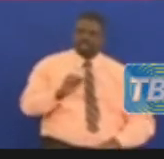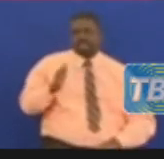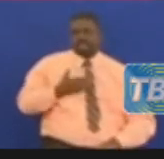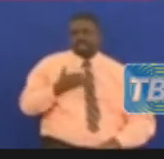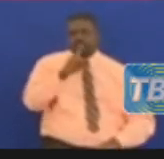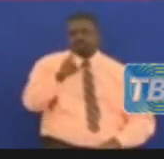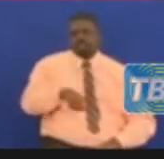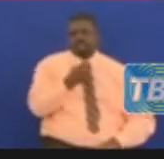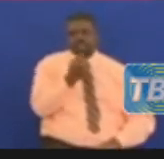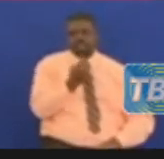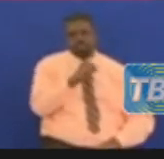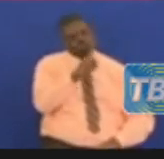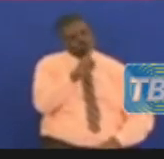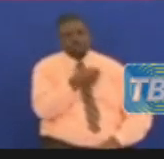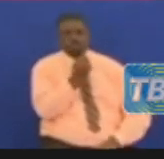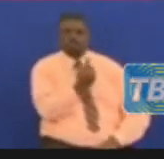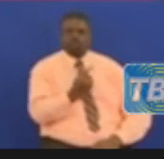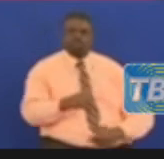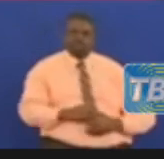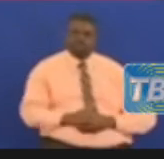I want to ask you one question.